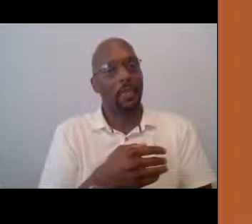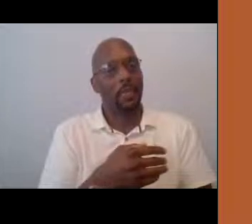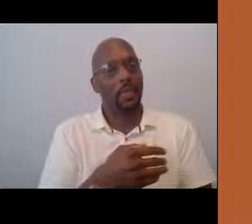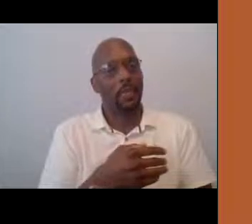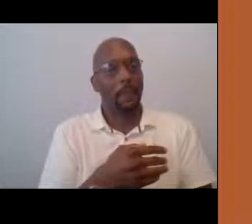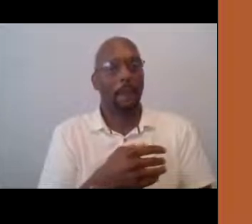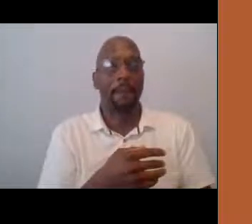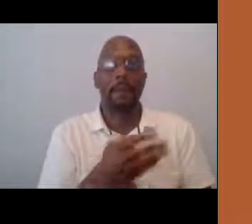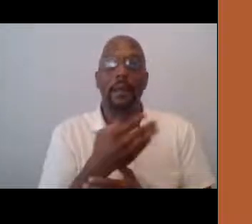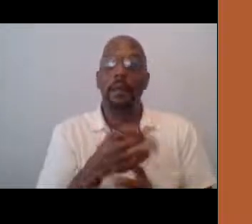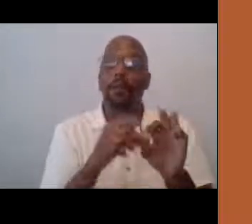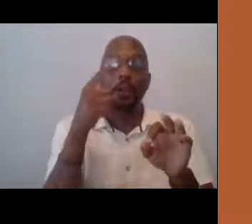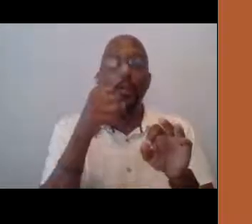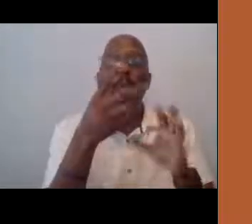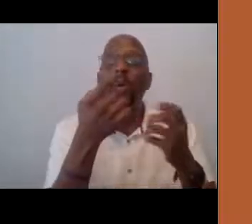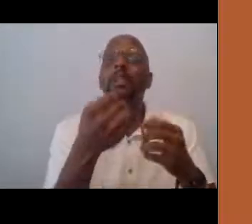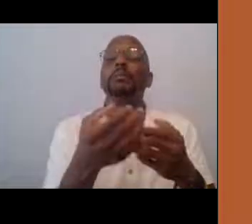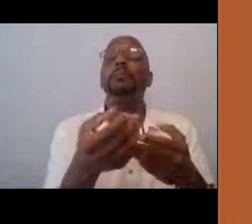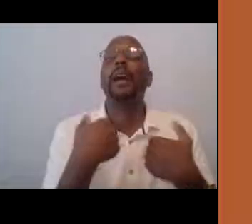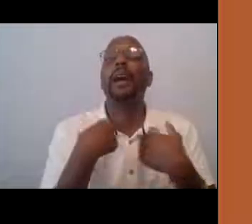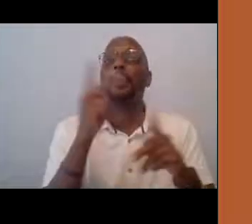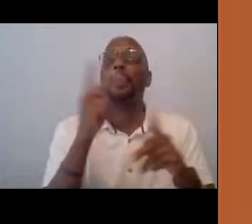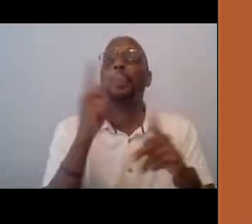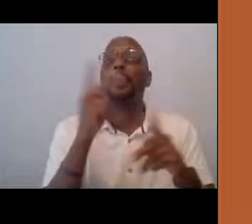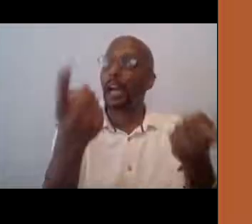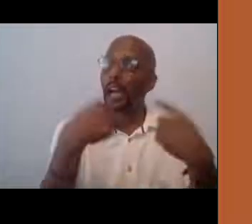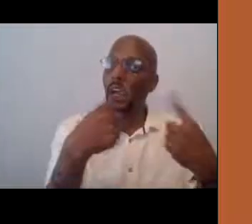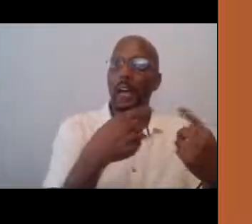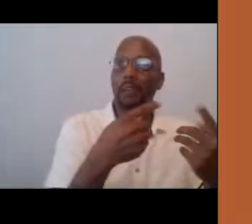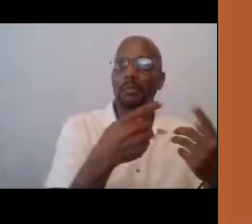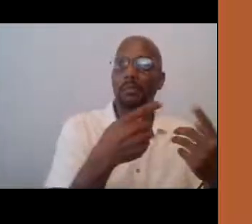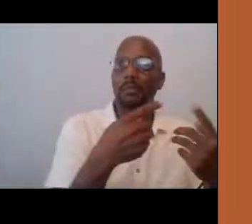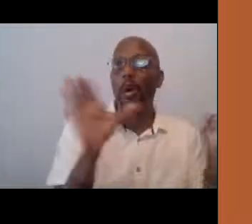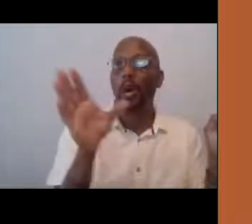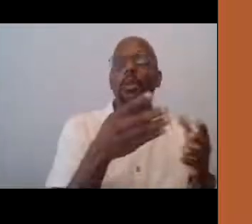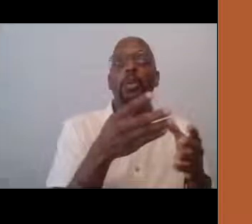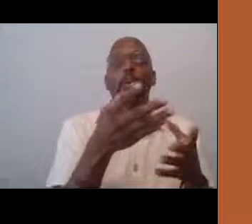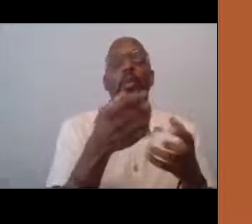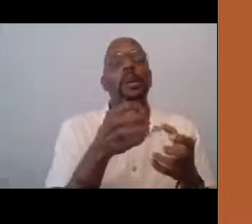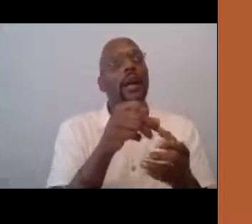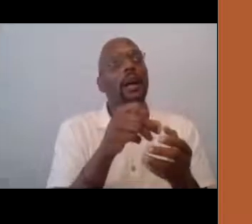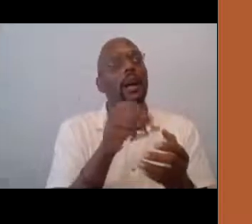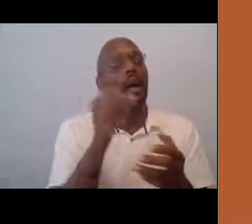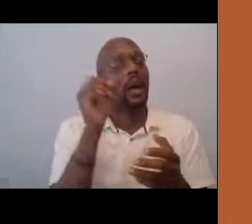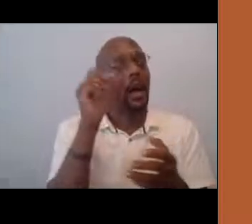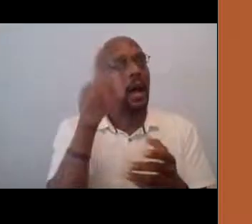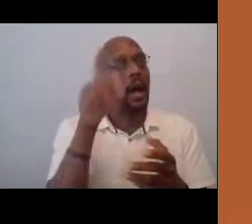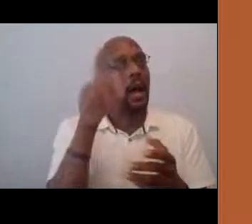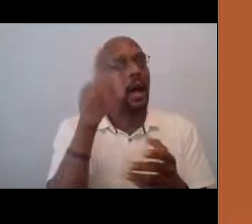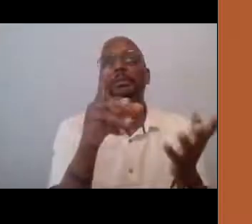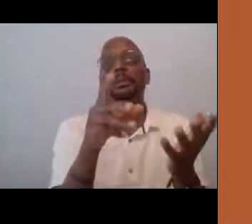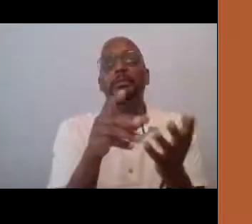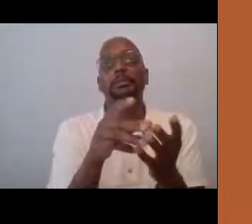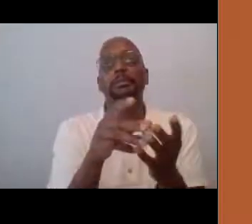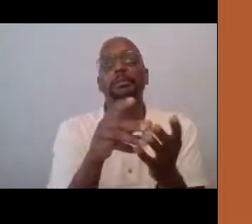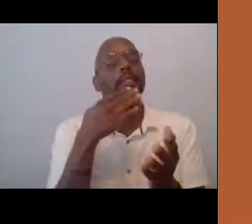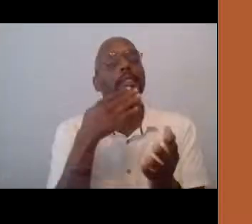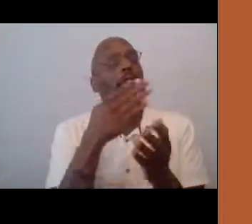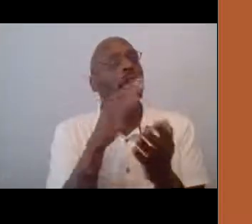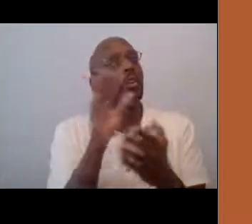here, how broad you want to make the opportunities. And it's just a pleasure to be here and hear your vision